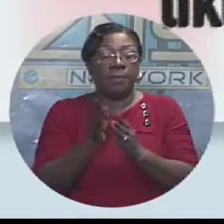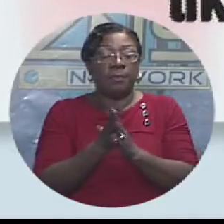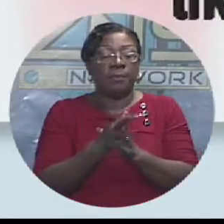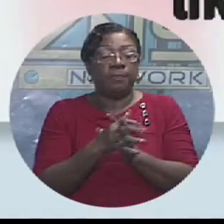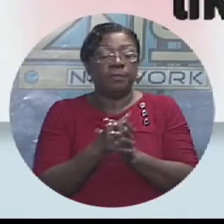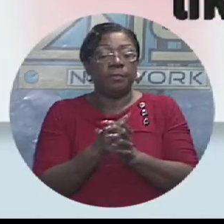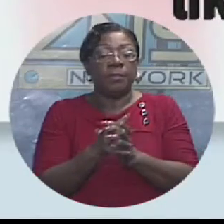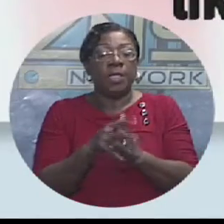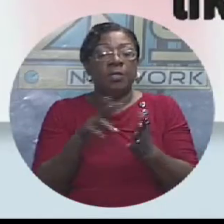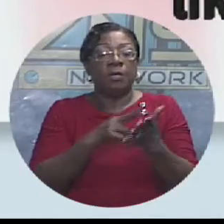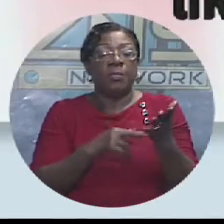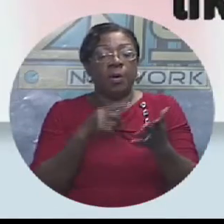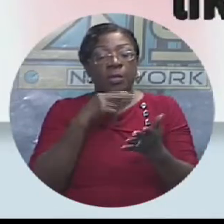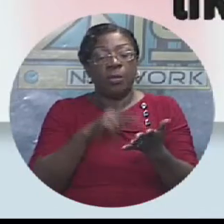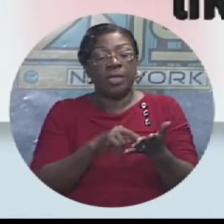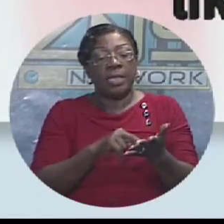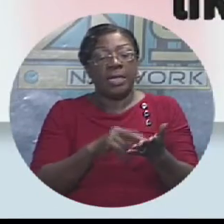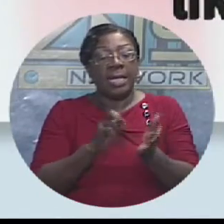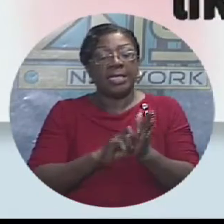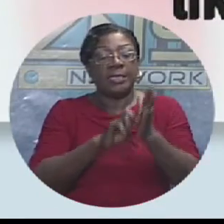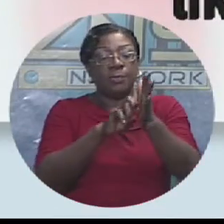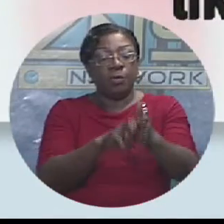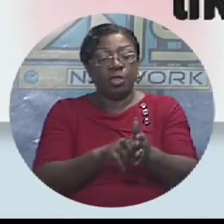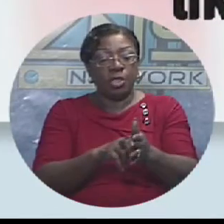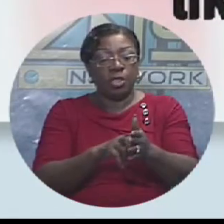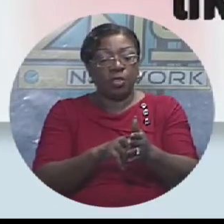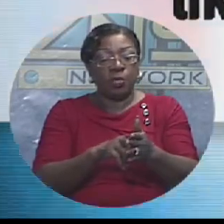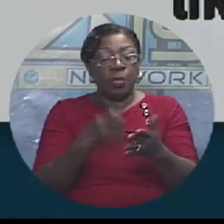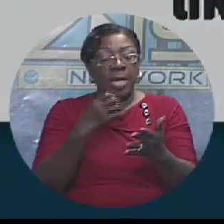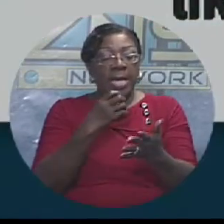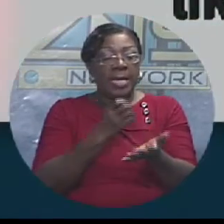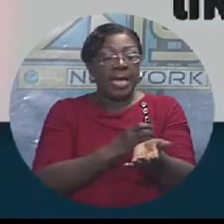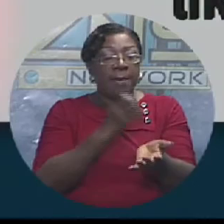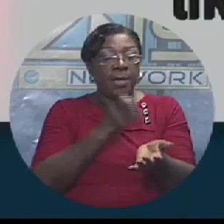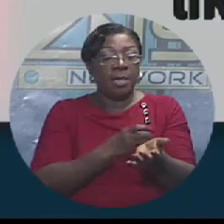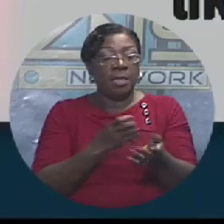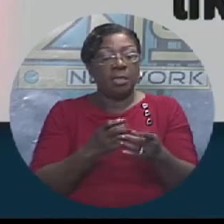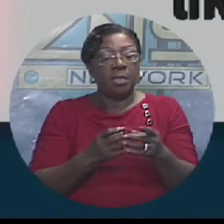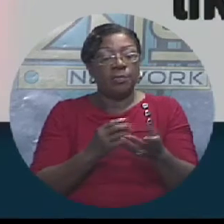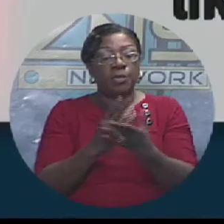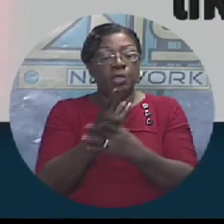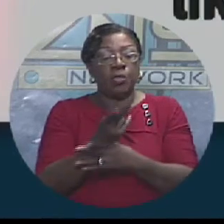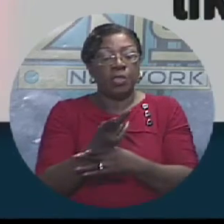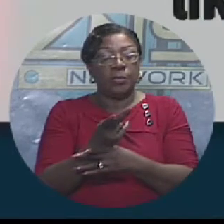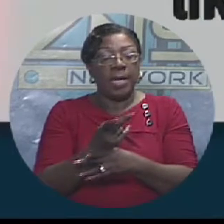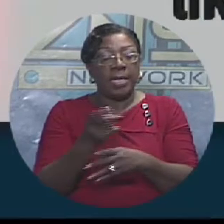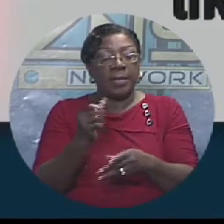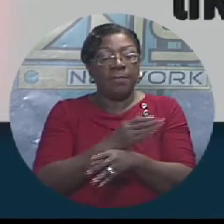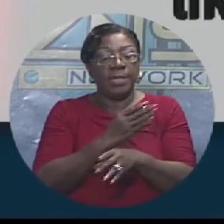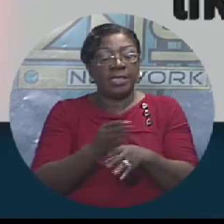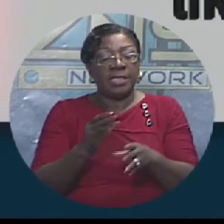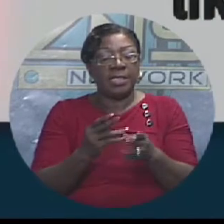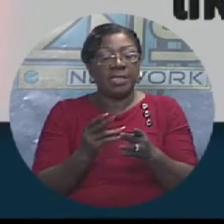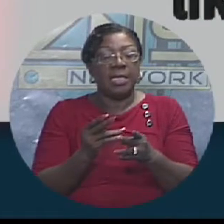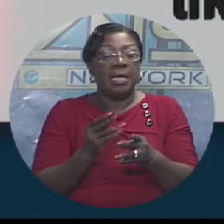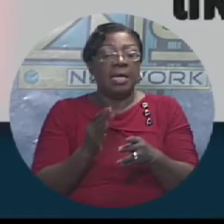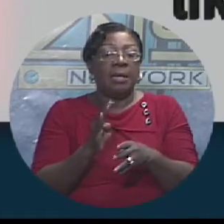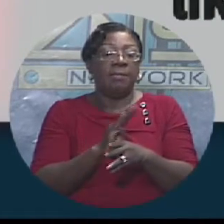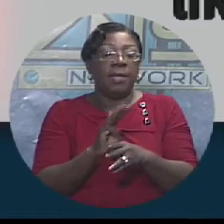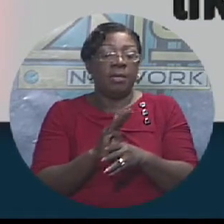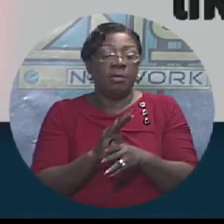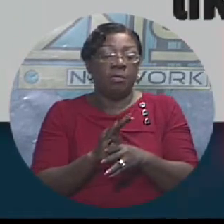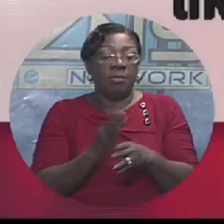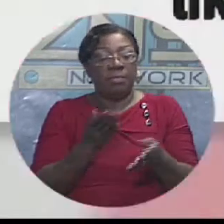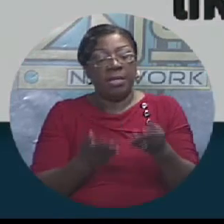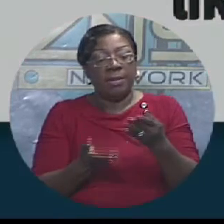Now, the report also noted that exposure to chemicals produced by the different industrial plants was possible and very likely in the air,